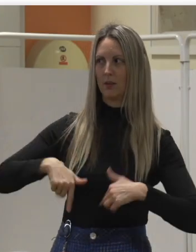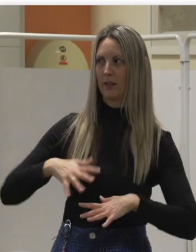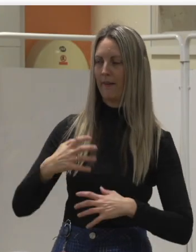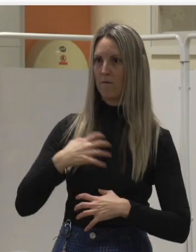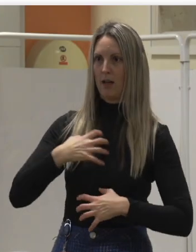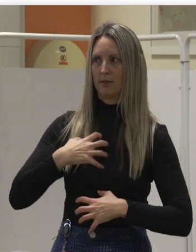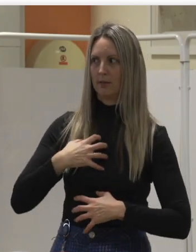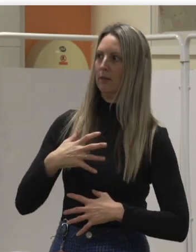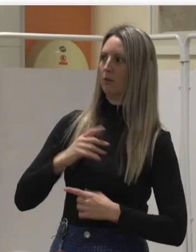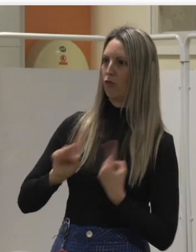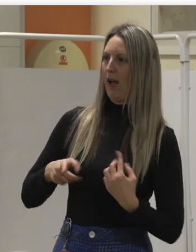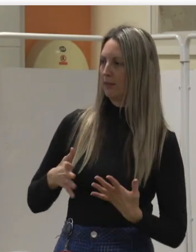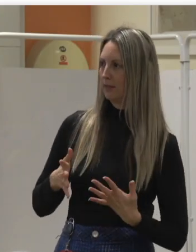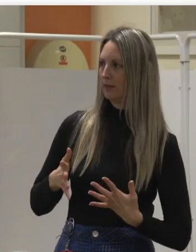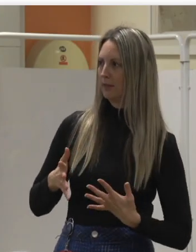fright reaction to that.